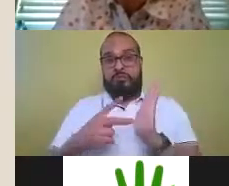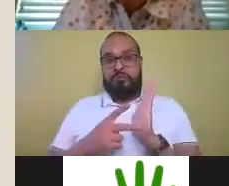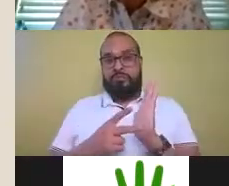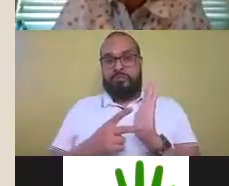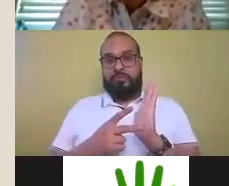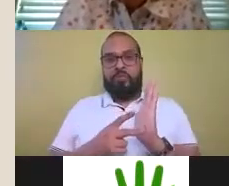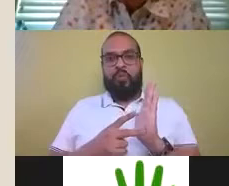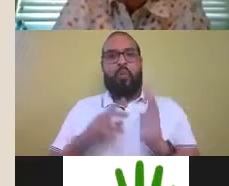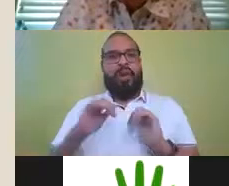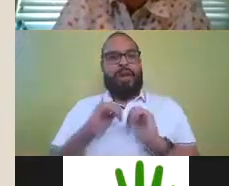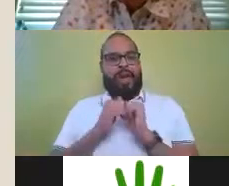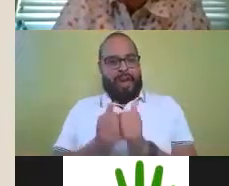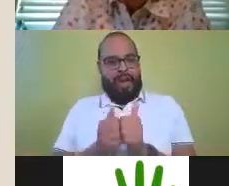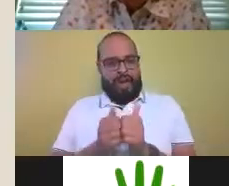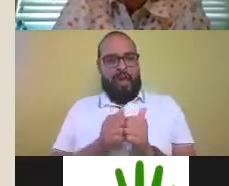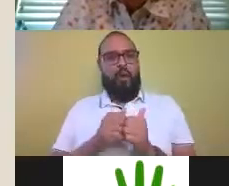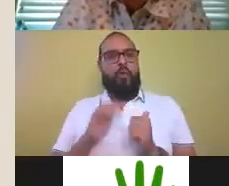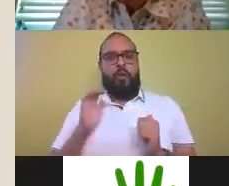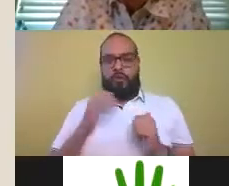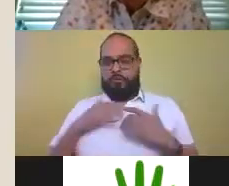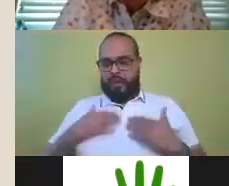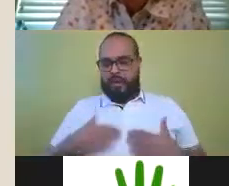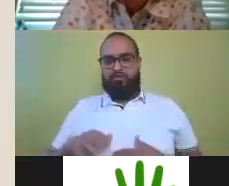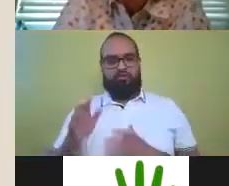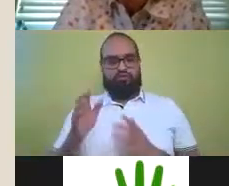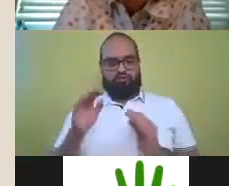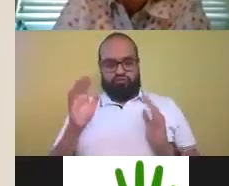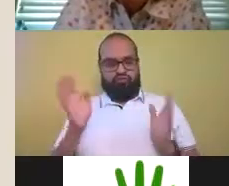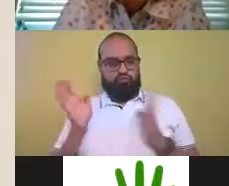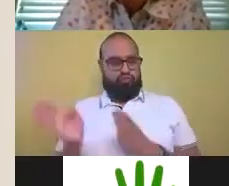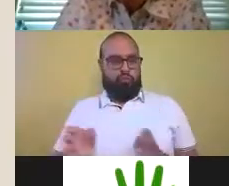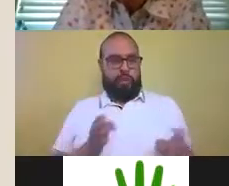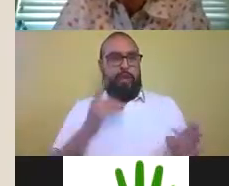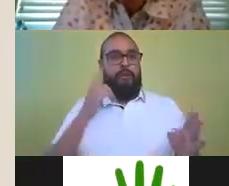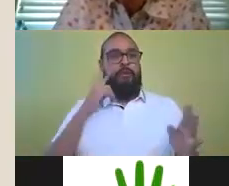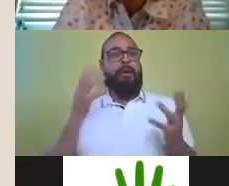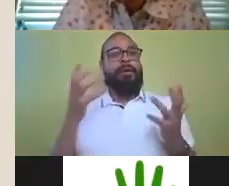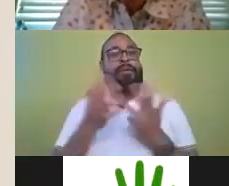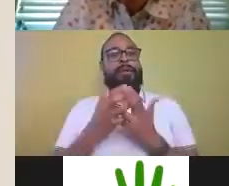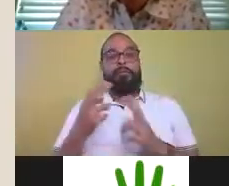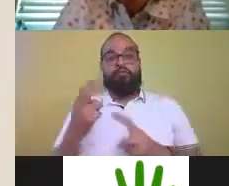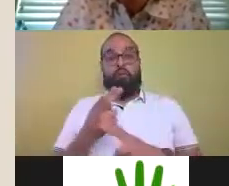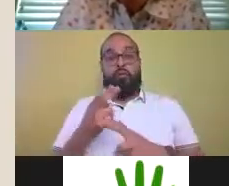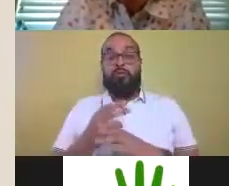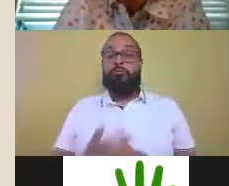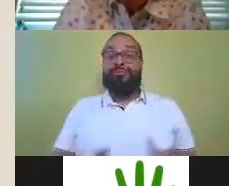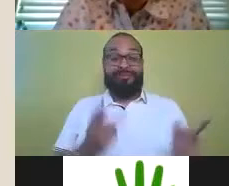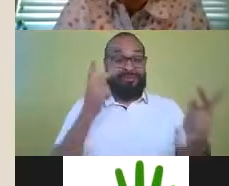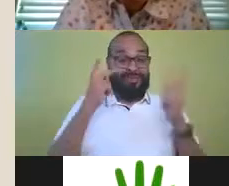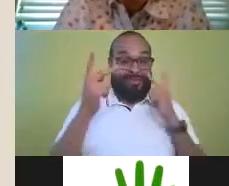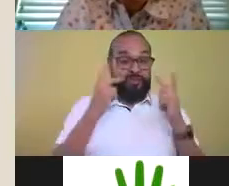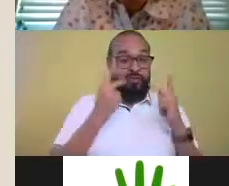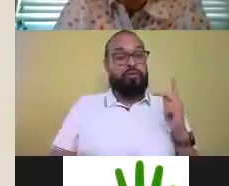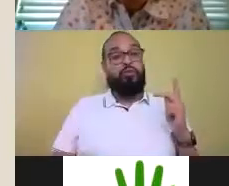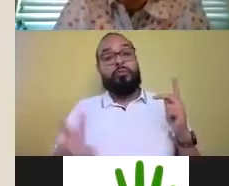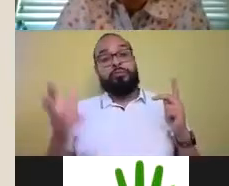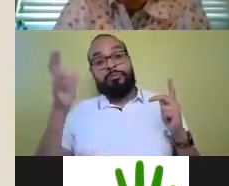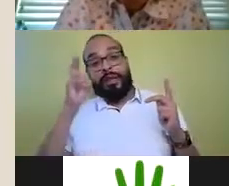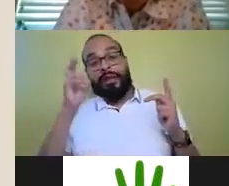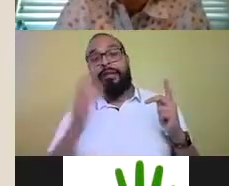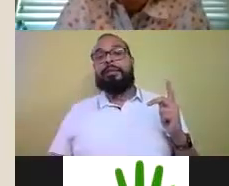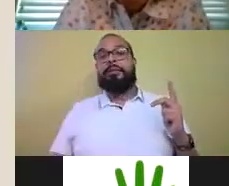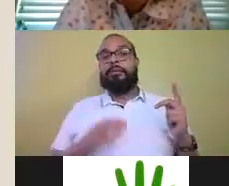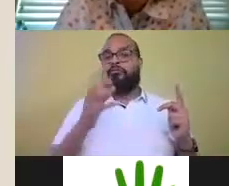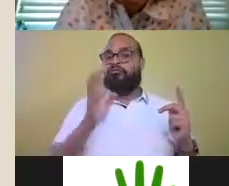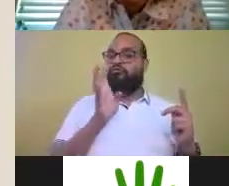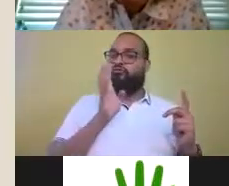use. So we're talking about how the different sensory systems, our visual system, our auditory, our oral, our